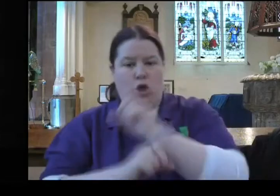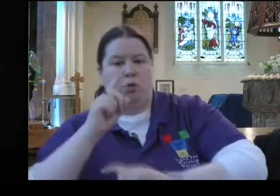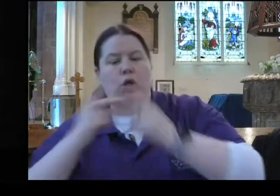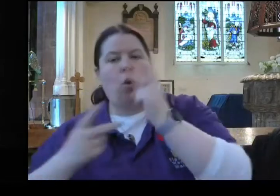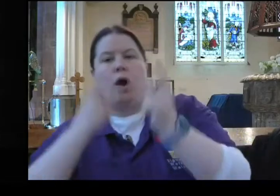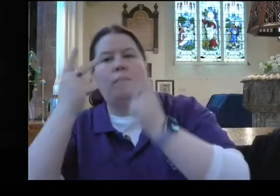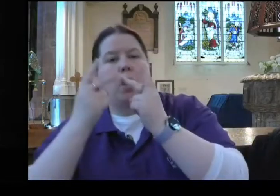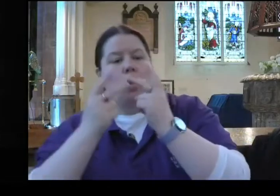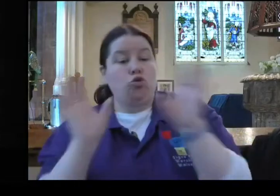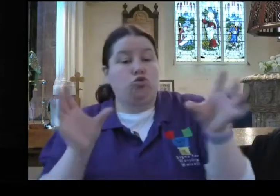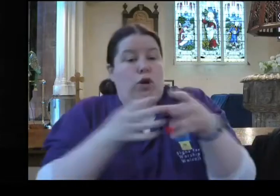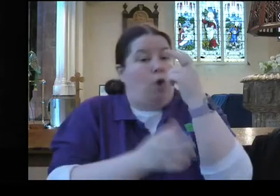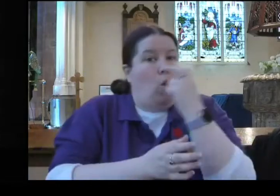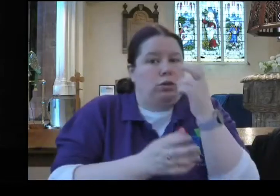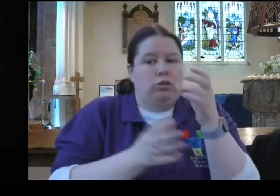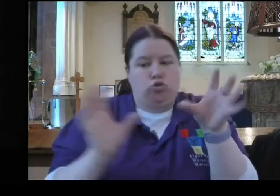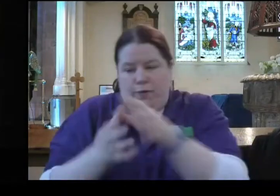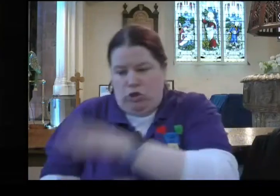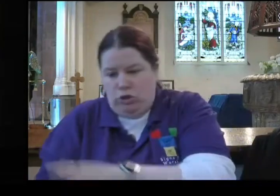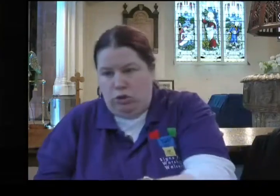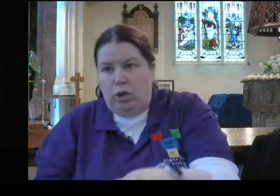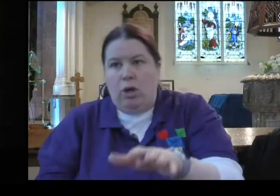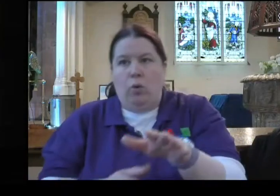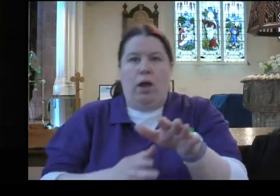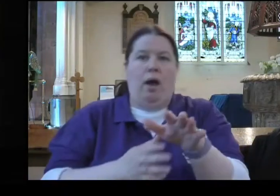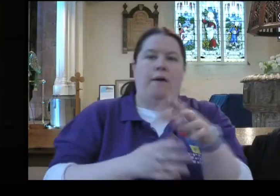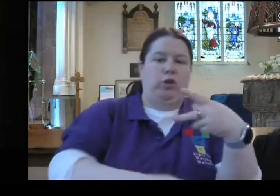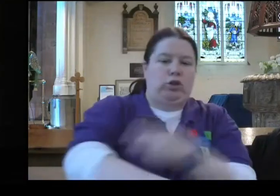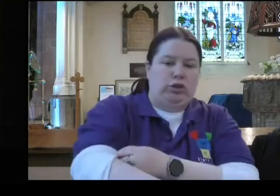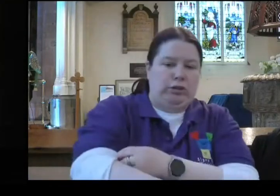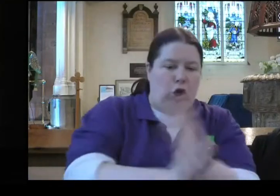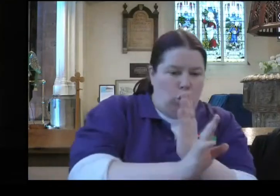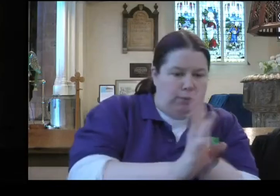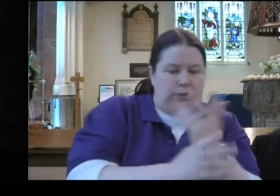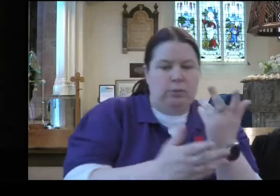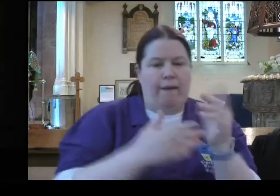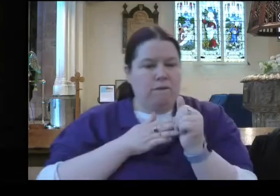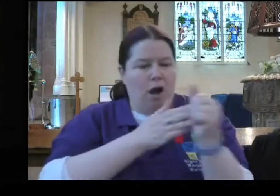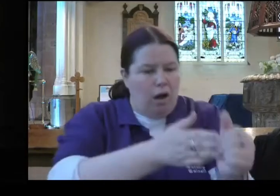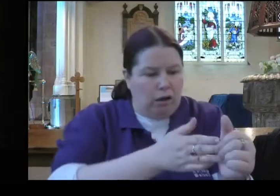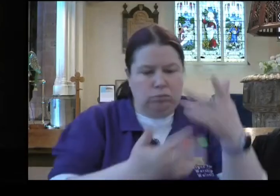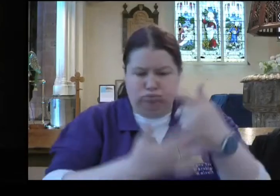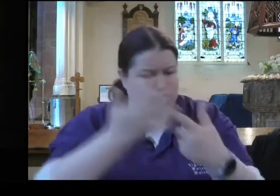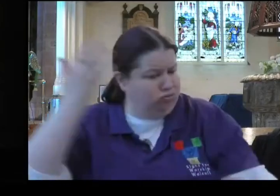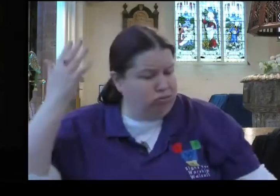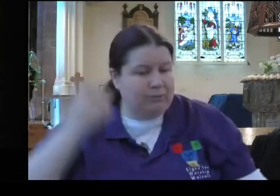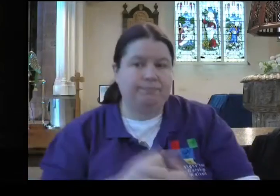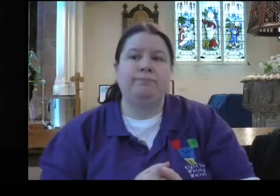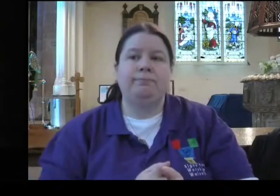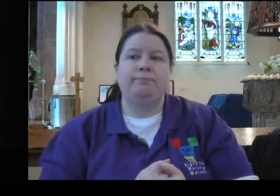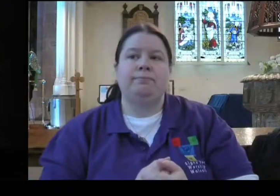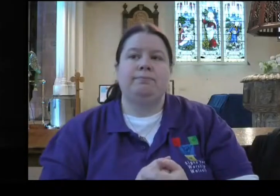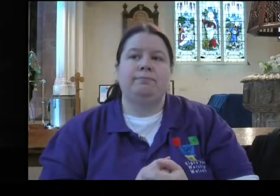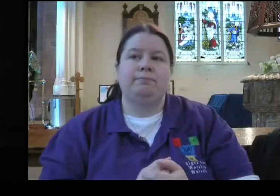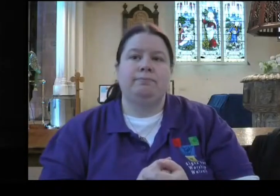older people's groups. We've got children's groups. We've got Narcotics Anonymous. We've got guides, and so on. We also open